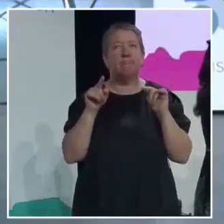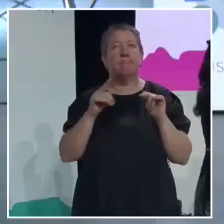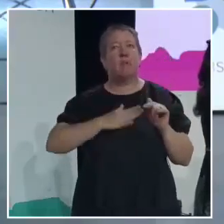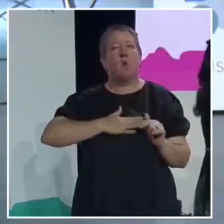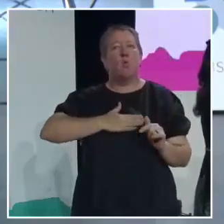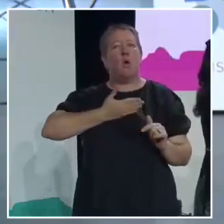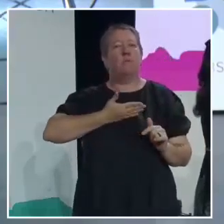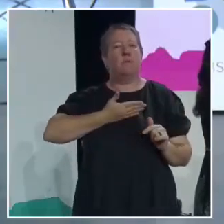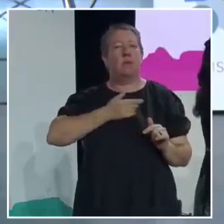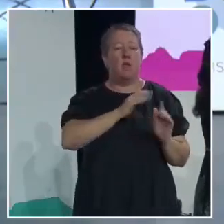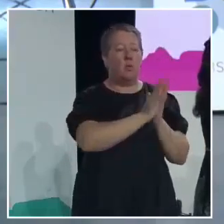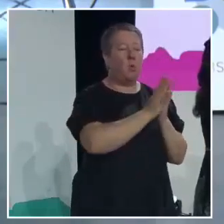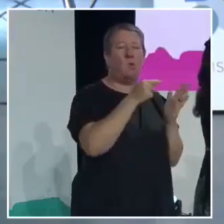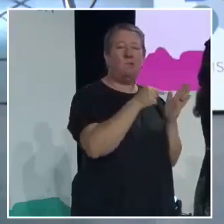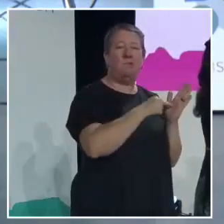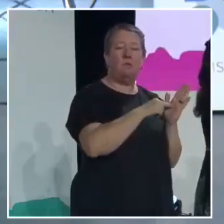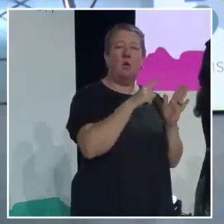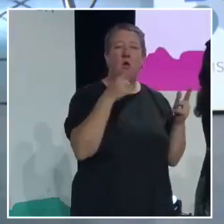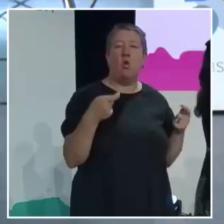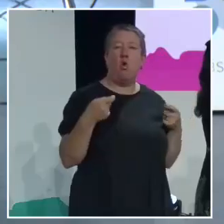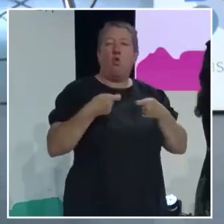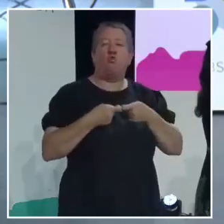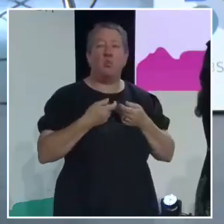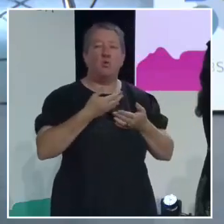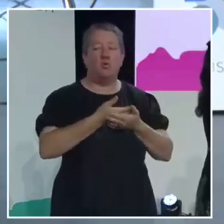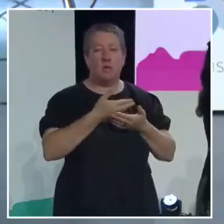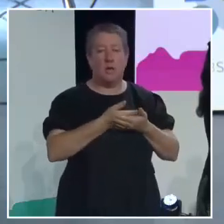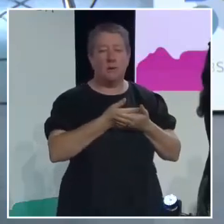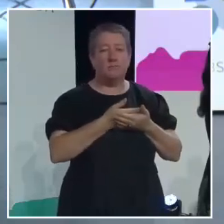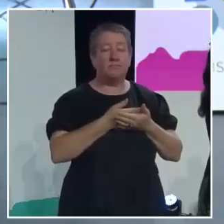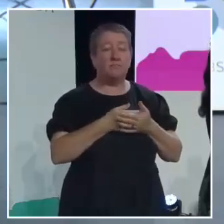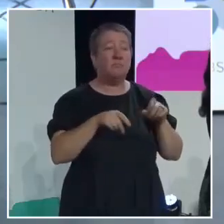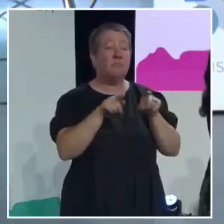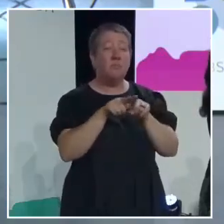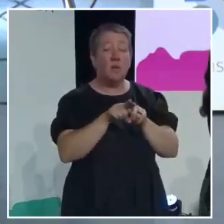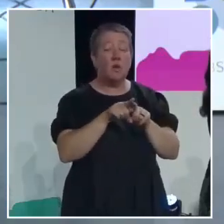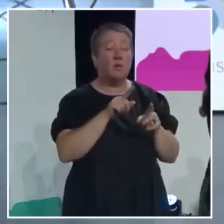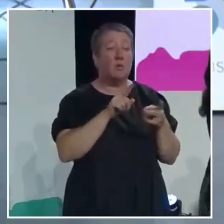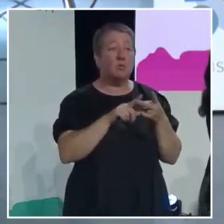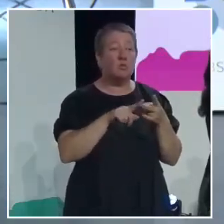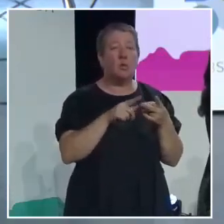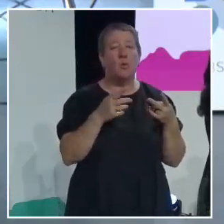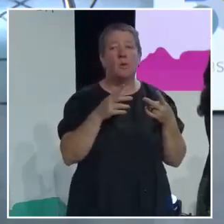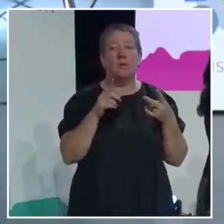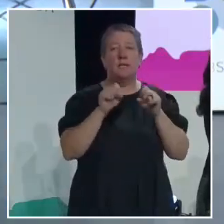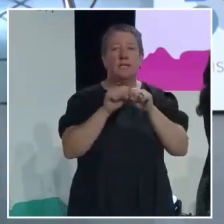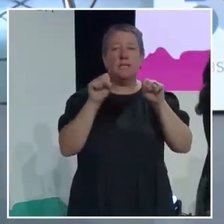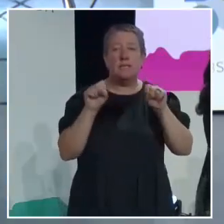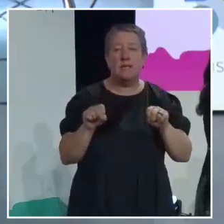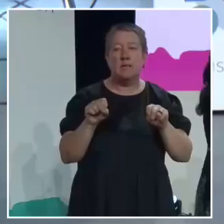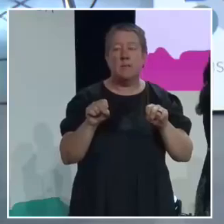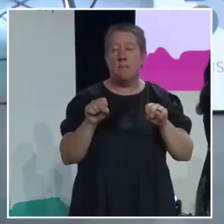to contribute. And of course, as part, I would not say of the systems or the stakeholders, we have the